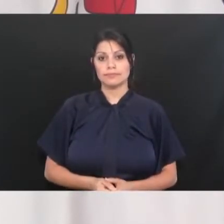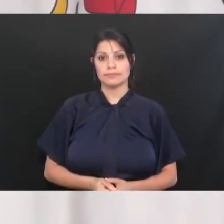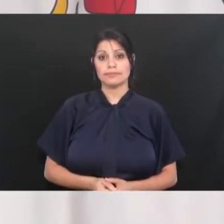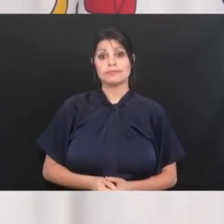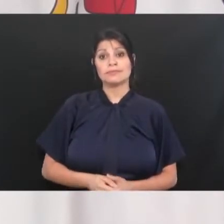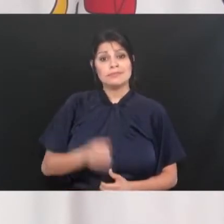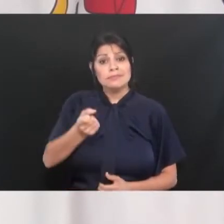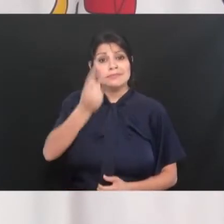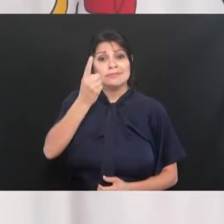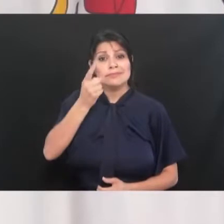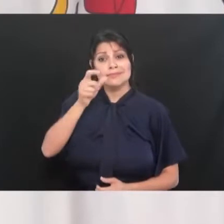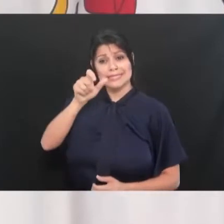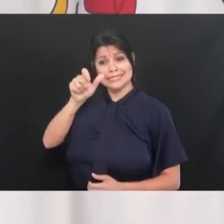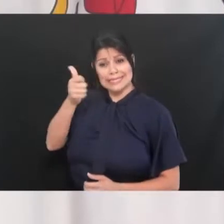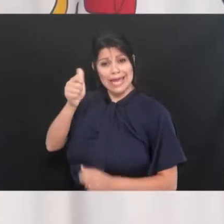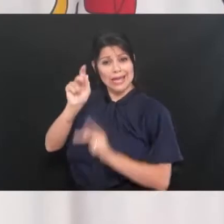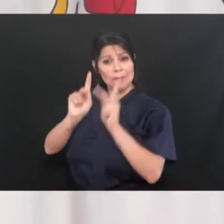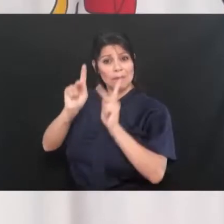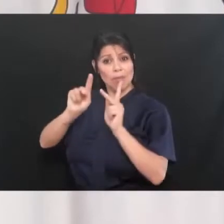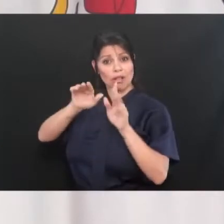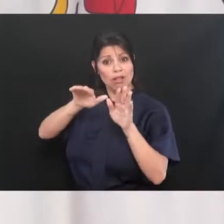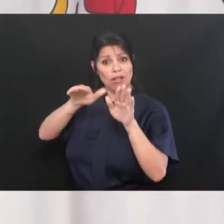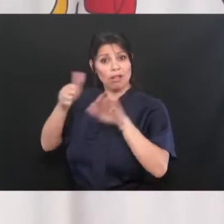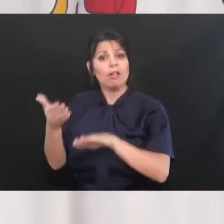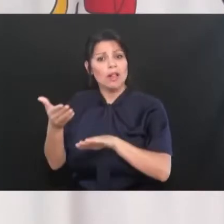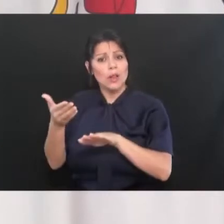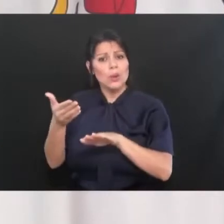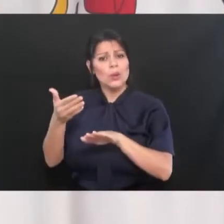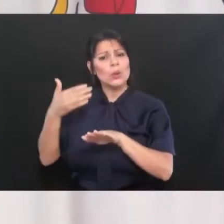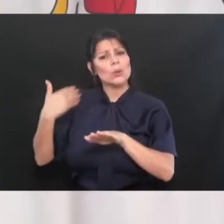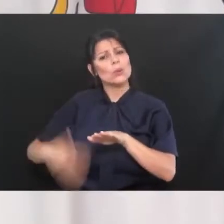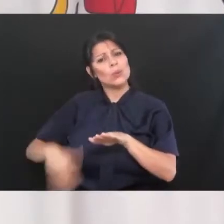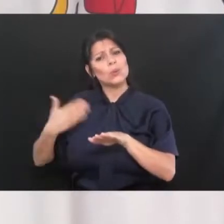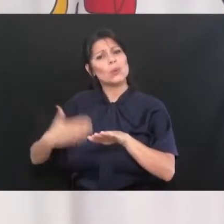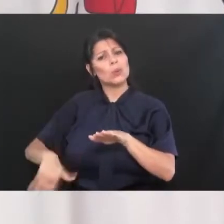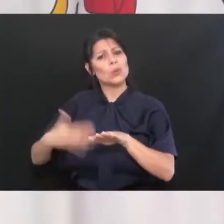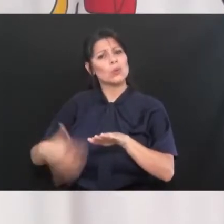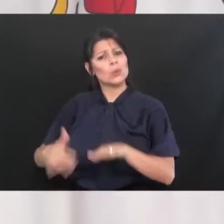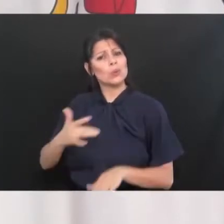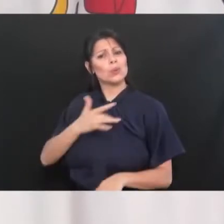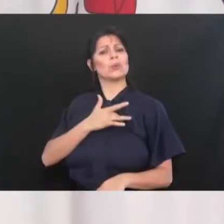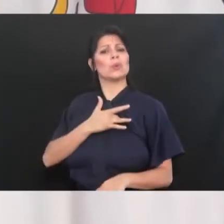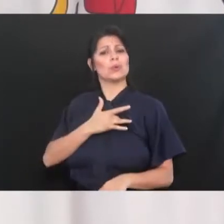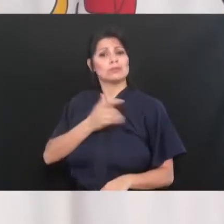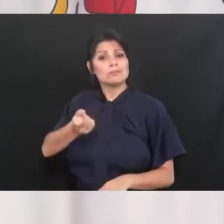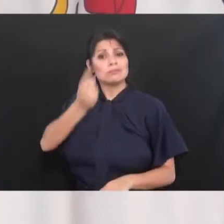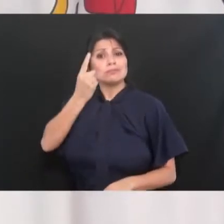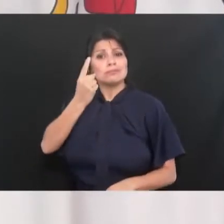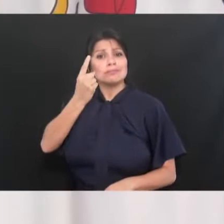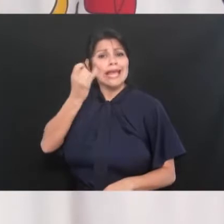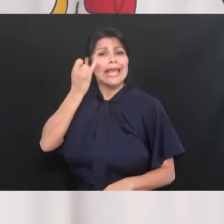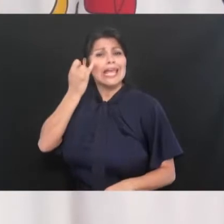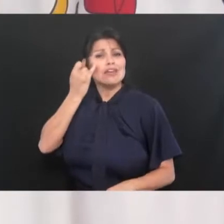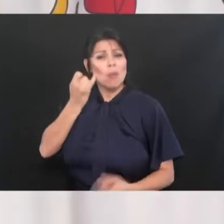losing 10 people is a big deal. Losing one is a big deal.